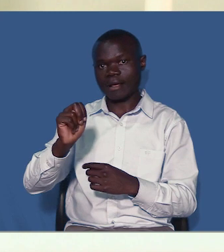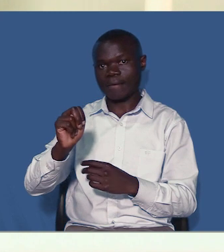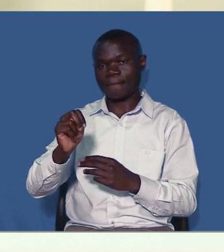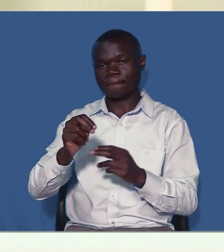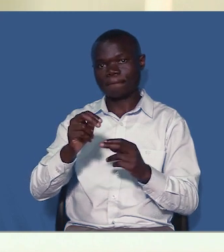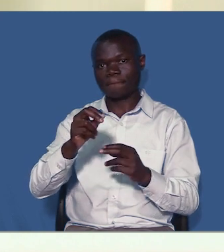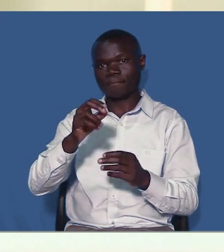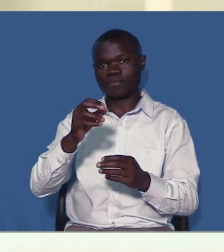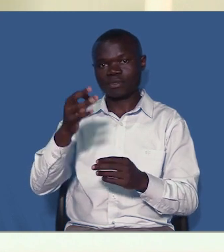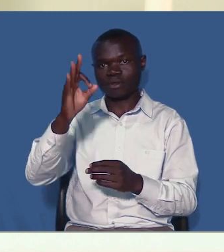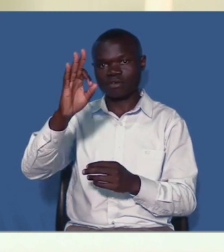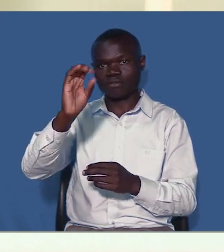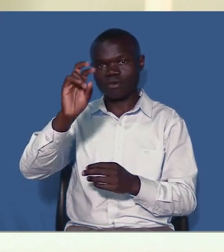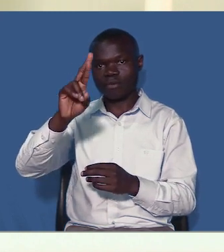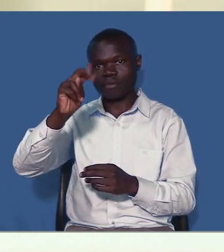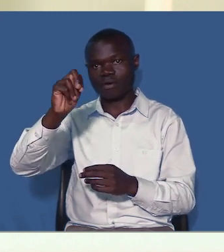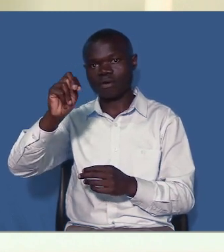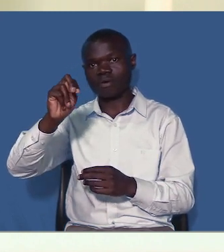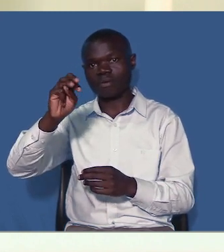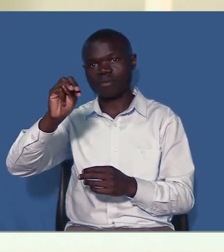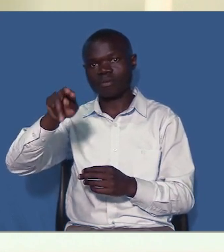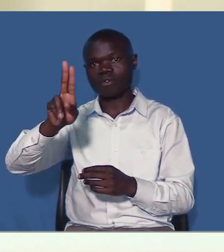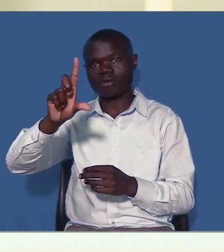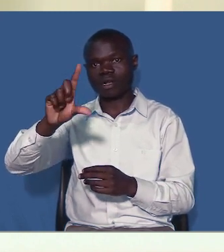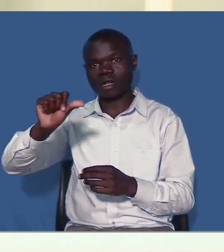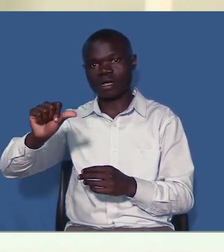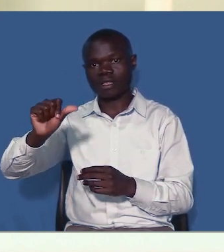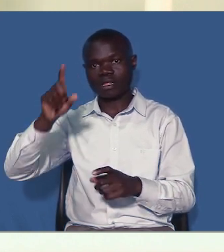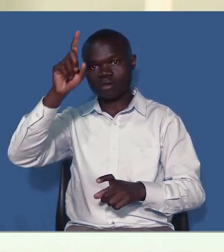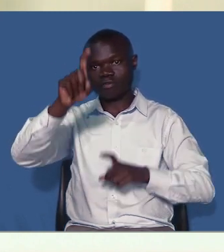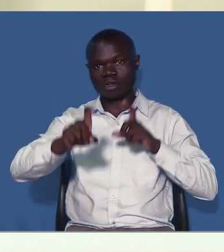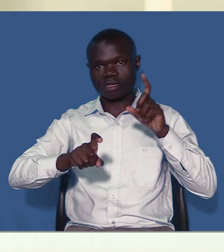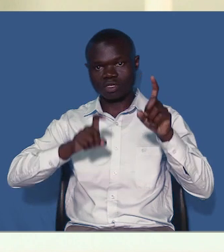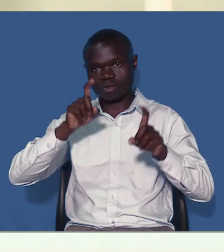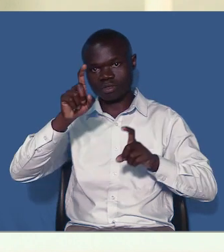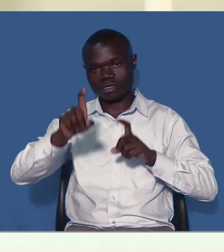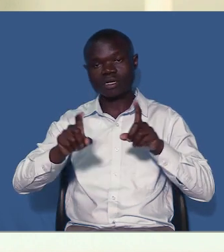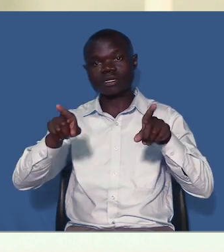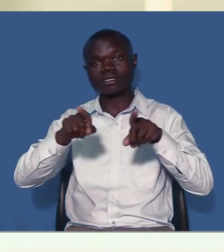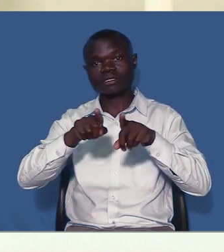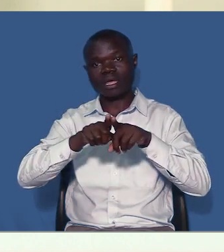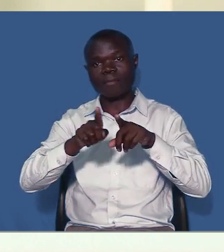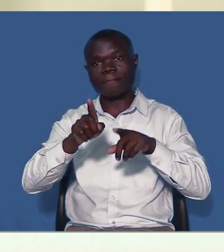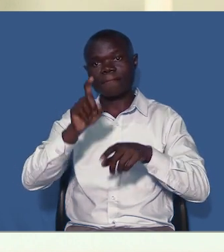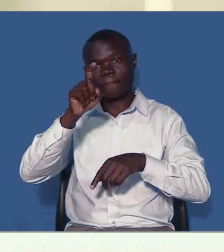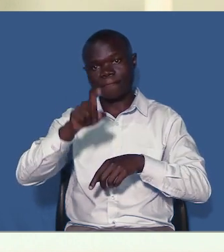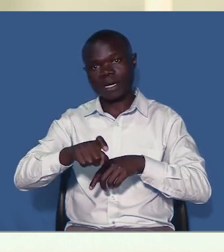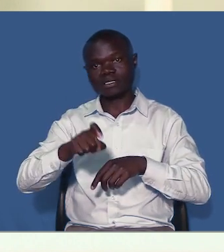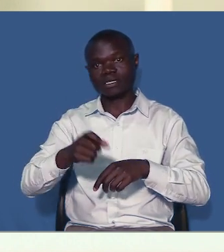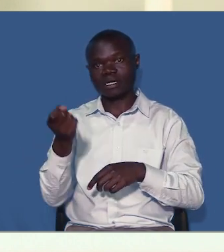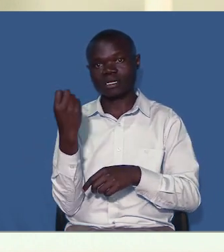are variations, and we need to understand what God really tells us about